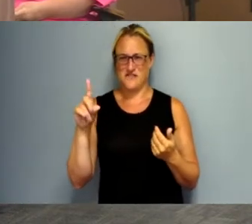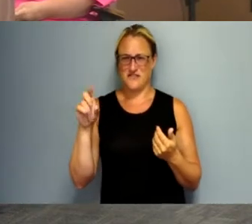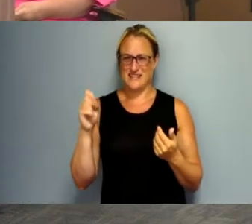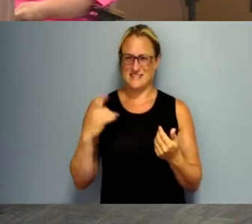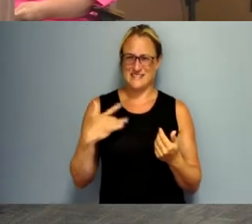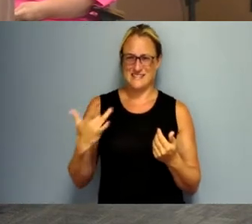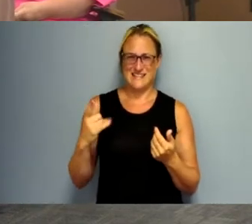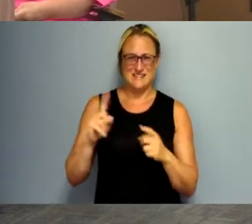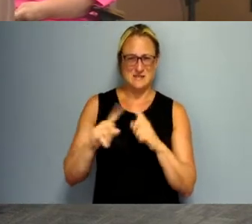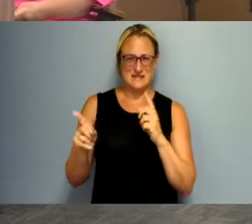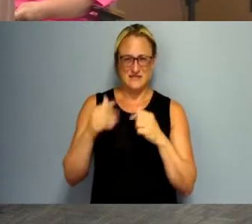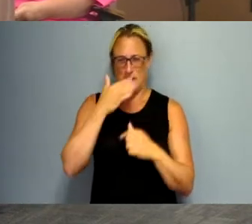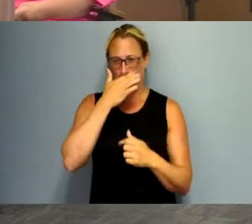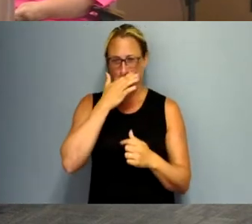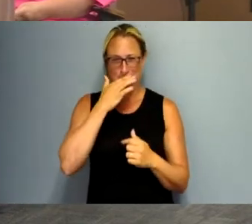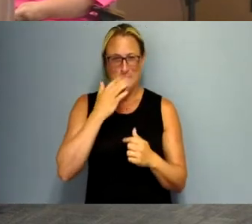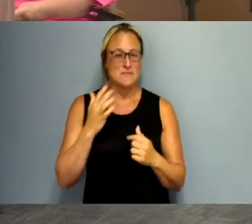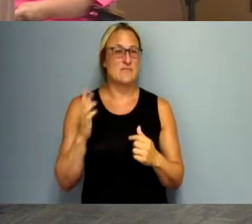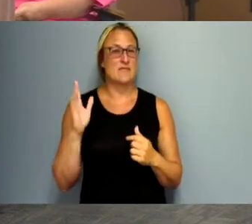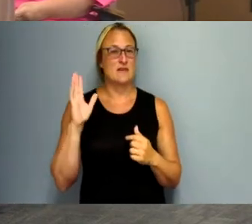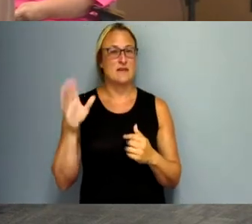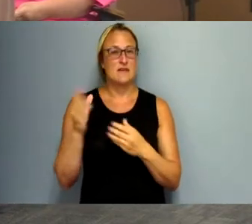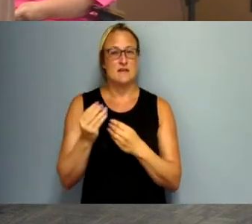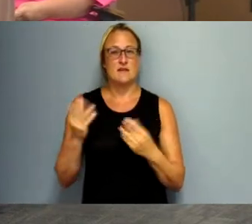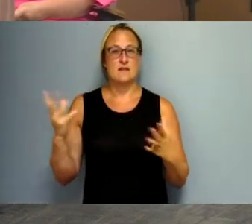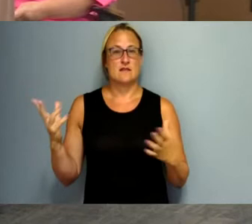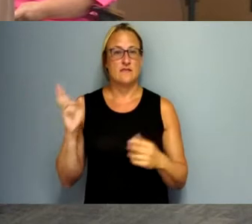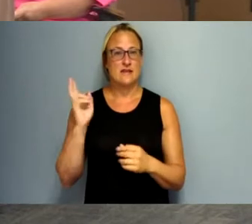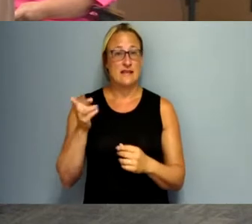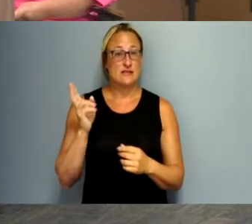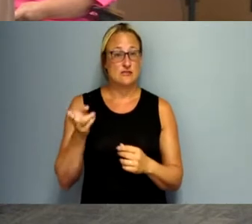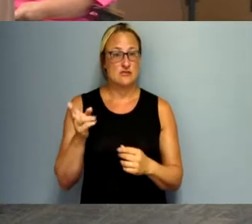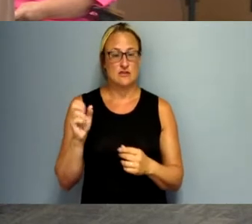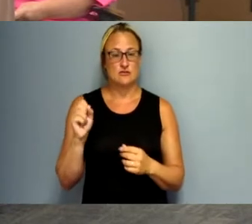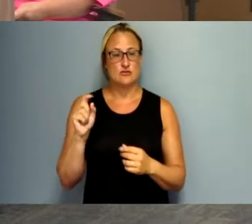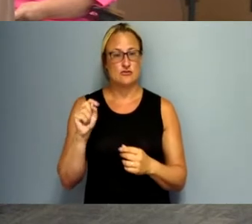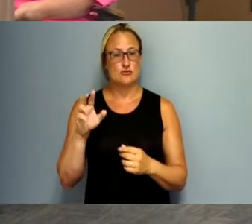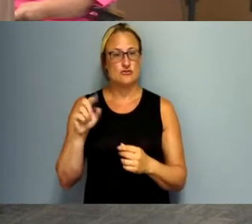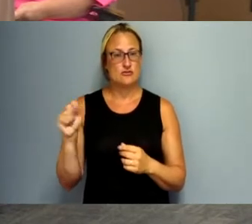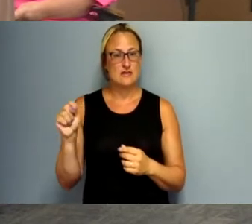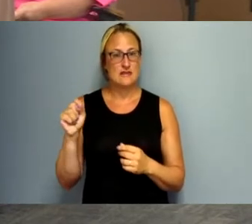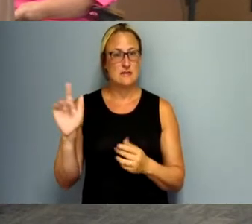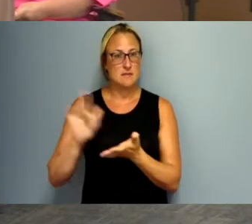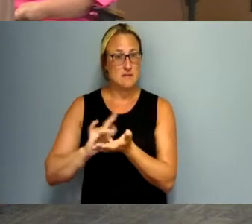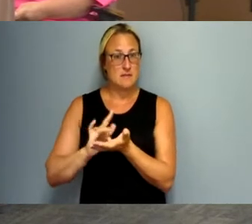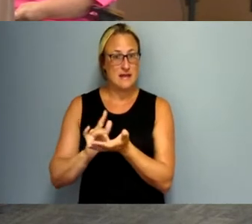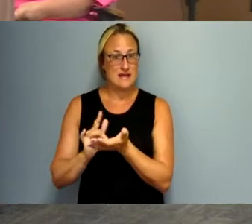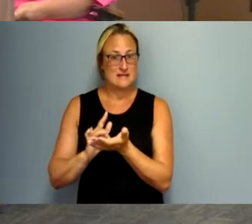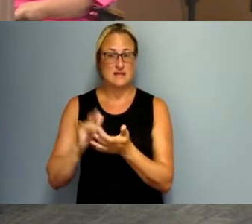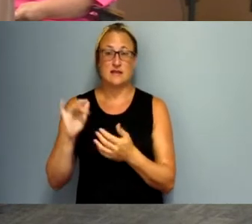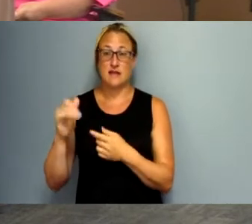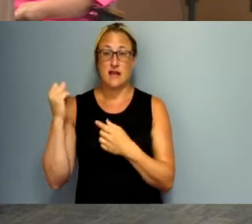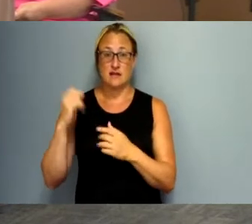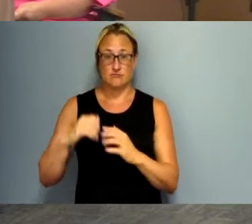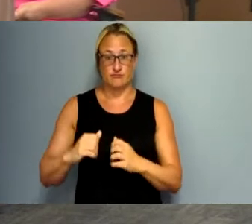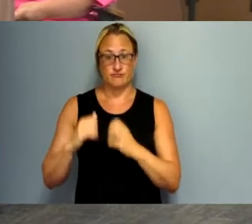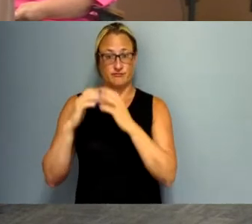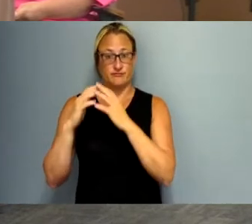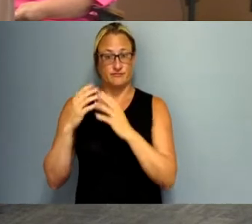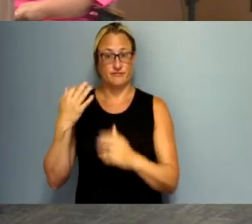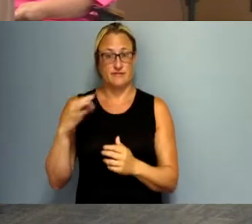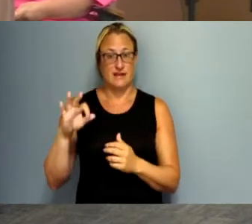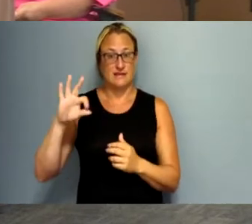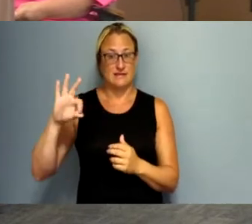morning. Just a little bit of history on the street medicine. Street medicine began as a movement that came into existence in the 1990s when